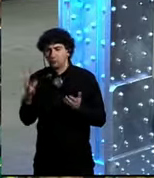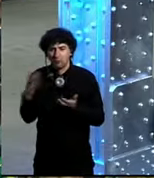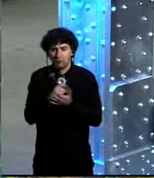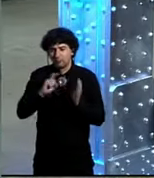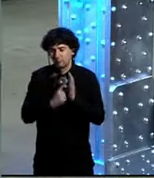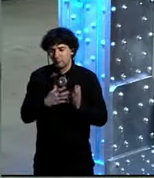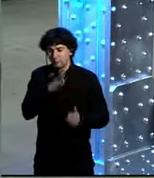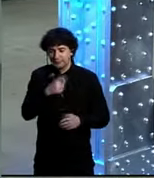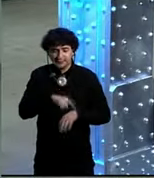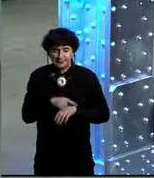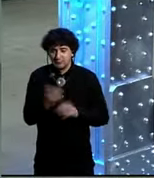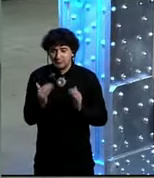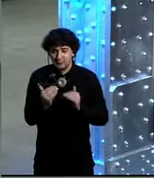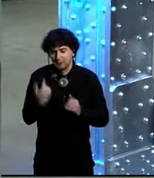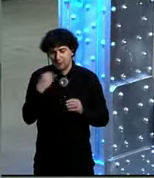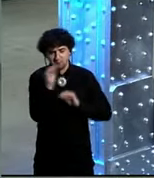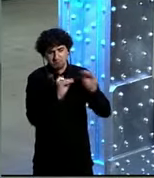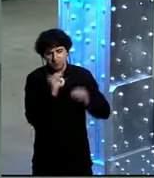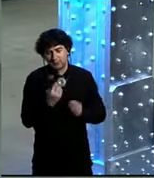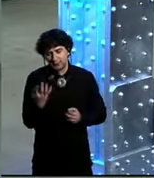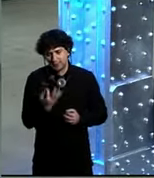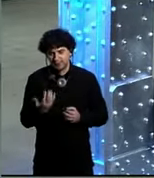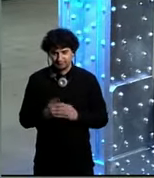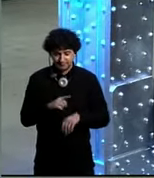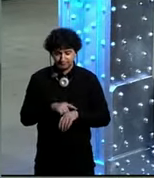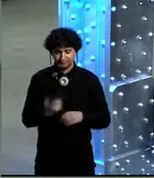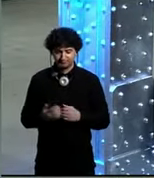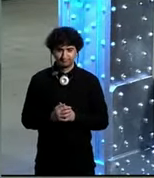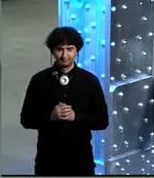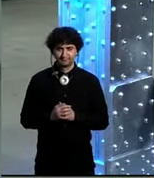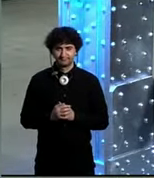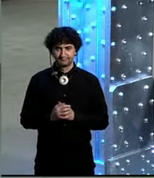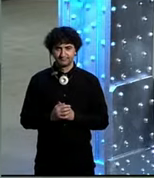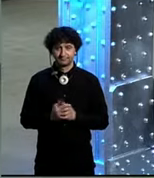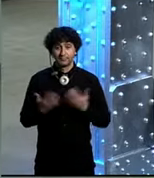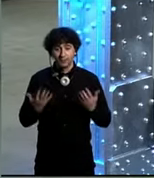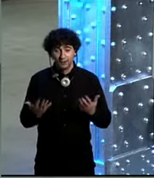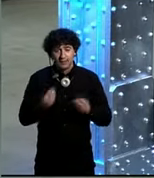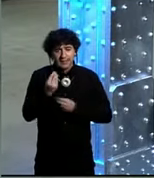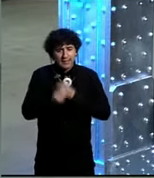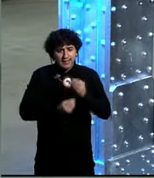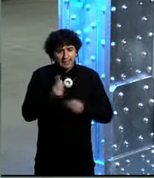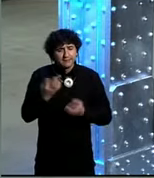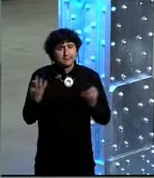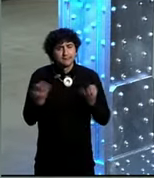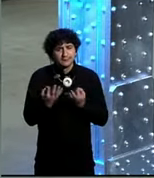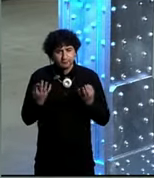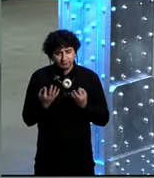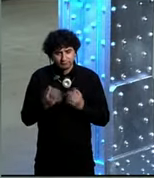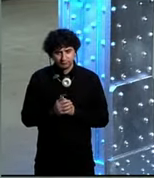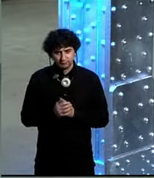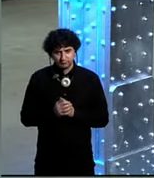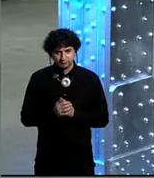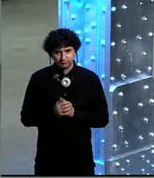going to have some questions and answers as well. But what they do, they have so many viewers on